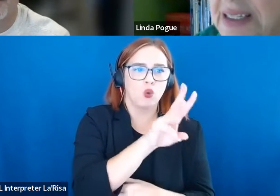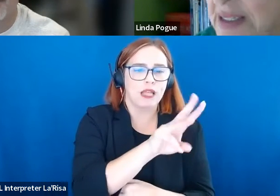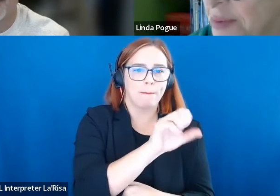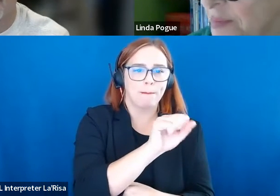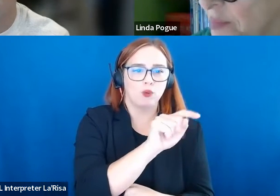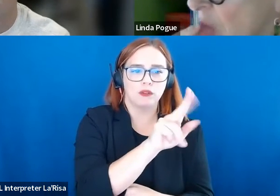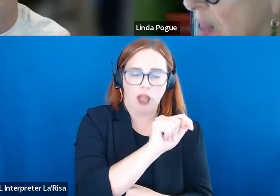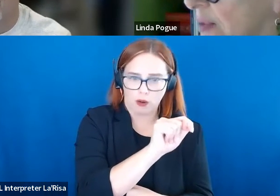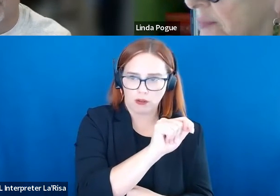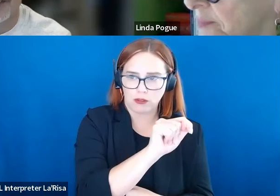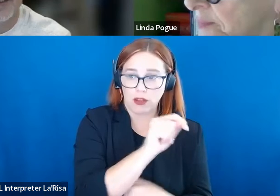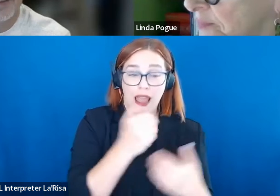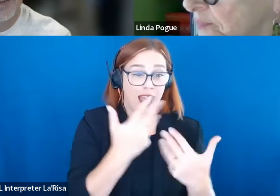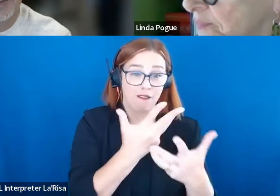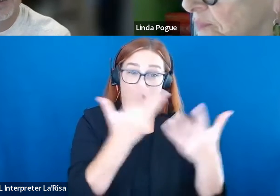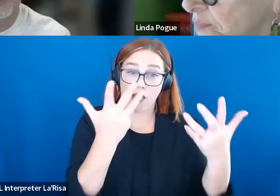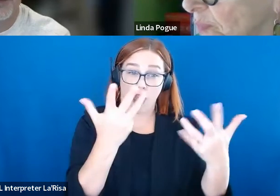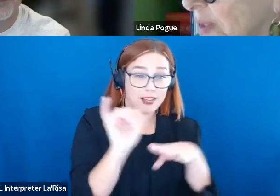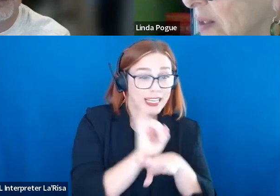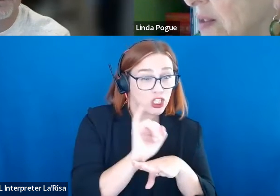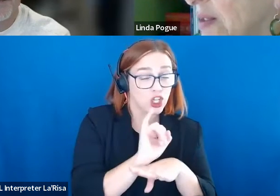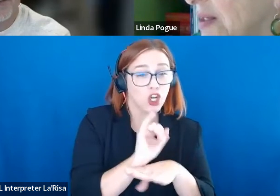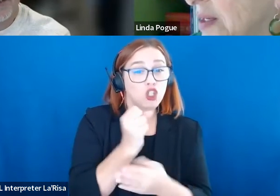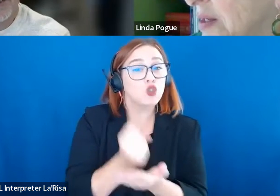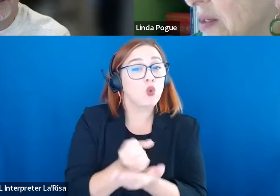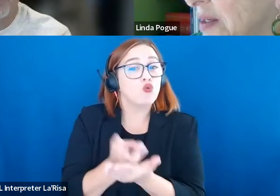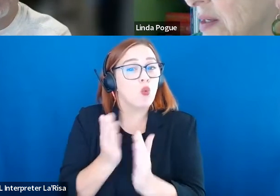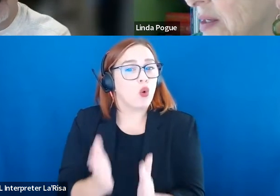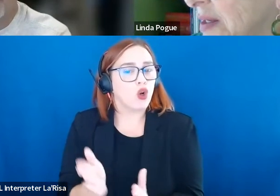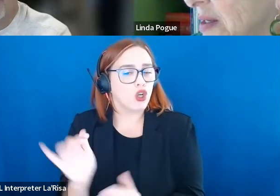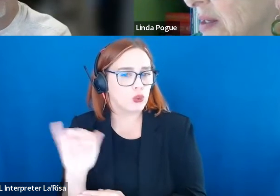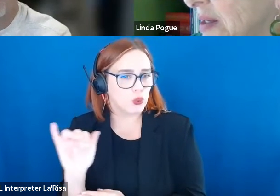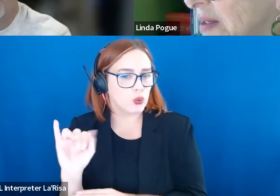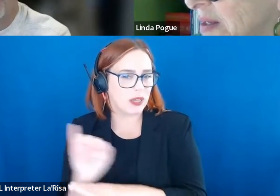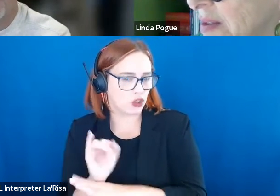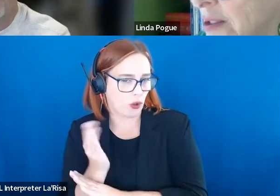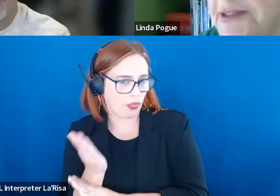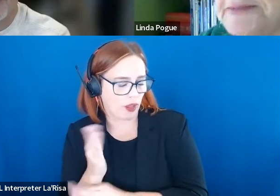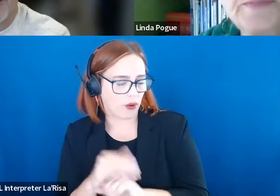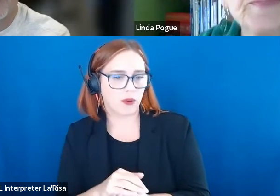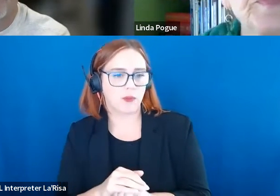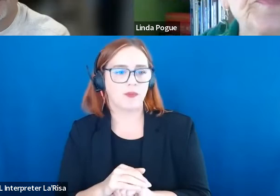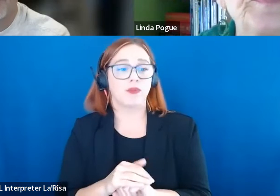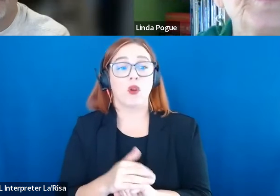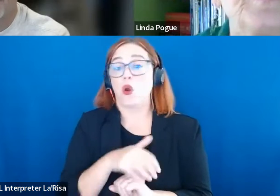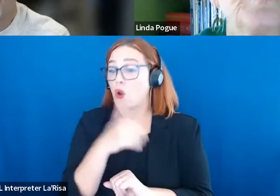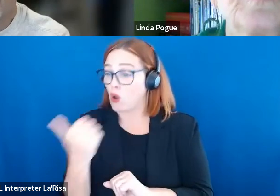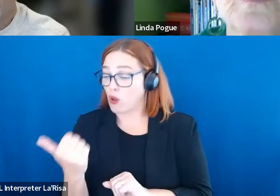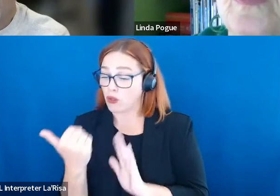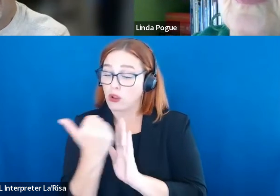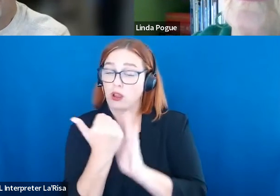of interns, even social work interns. Other ones I know, events and